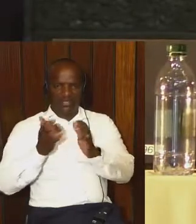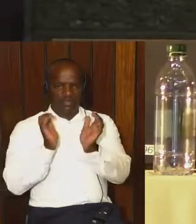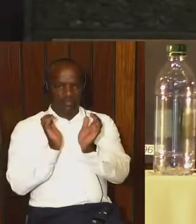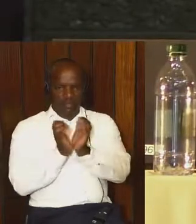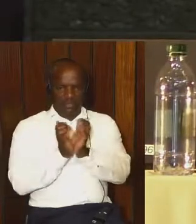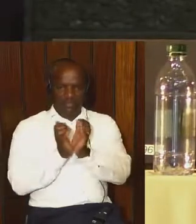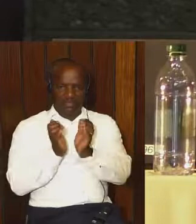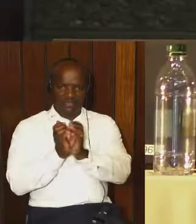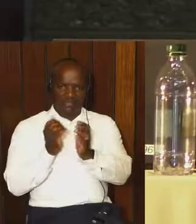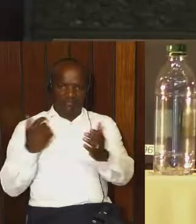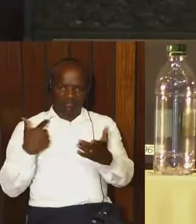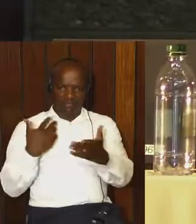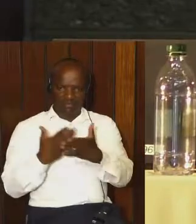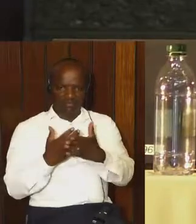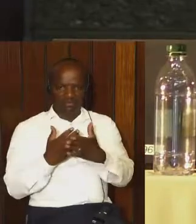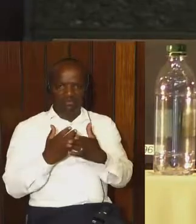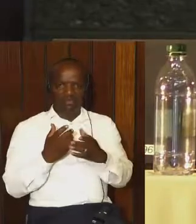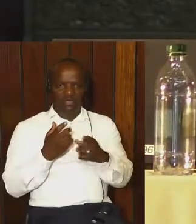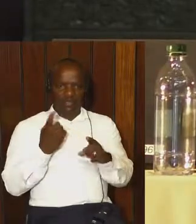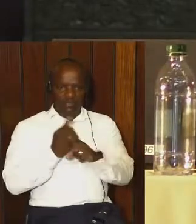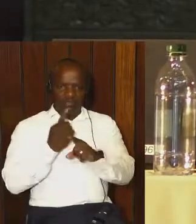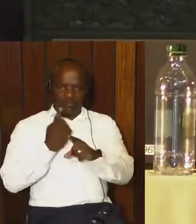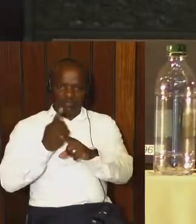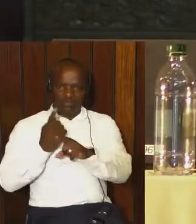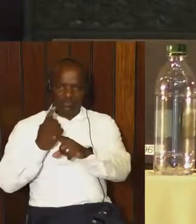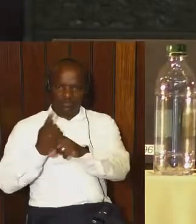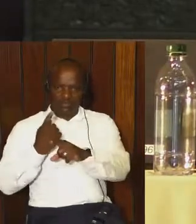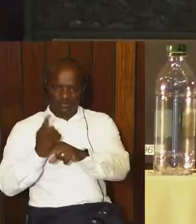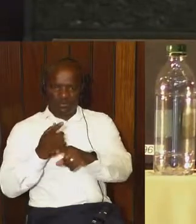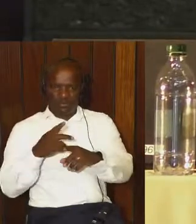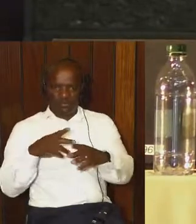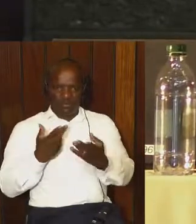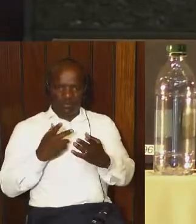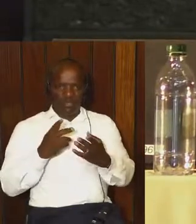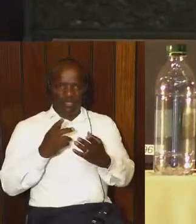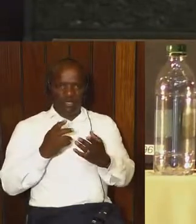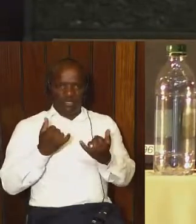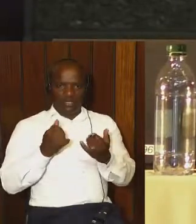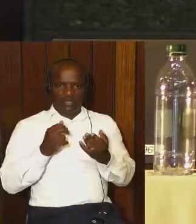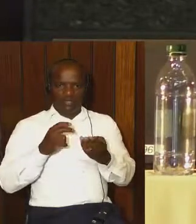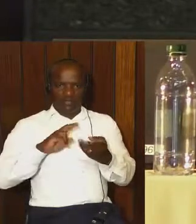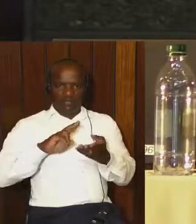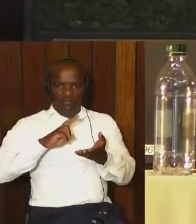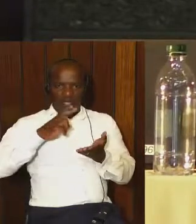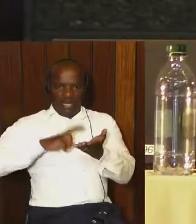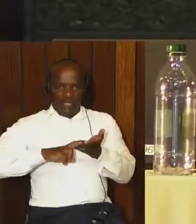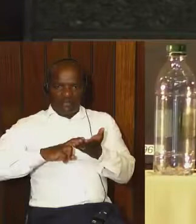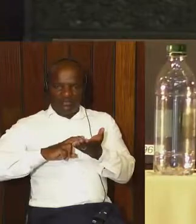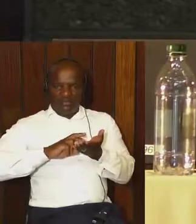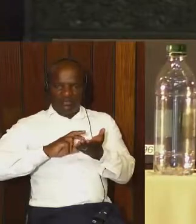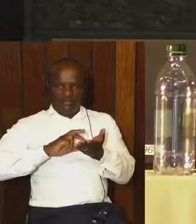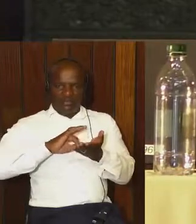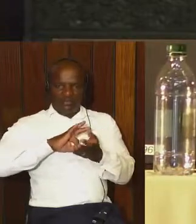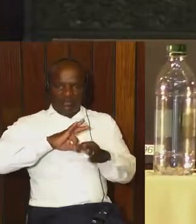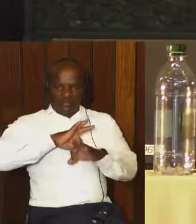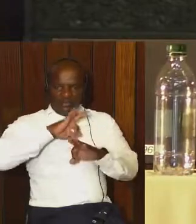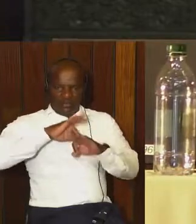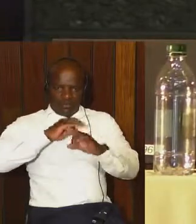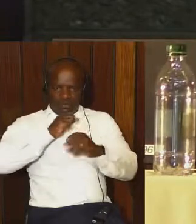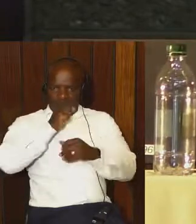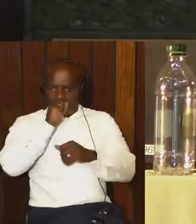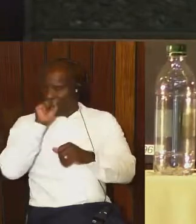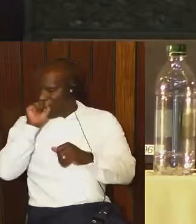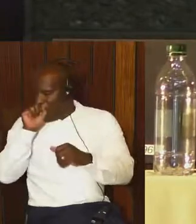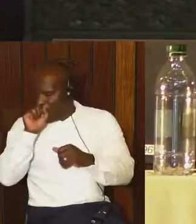thought, let's not formalize it because we will be reporting the same thing unless we get approval from the